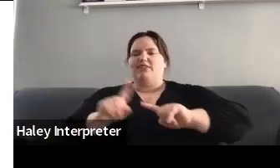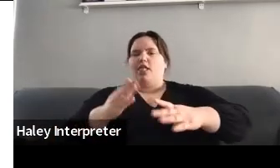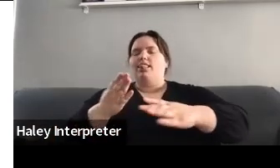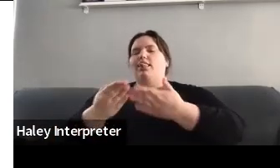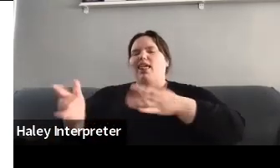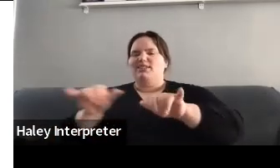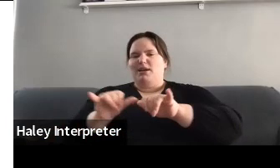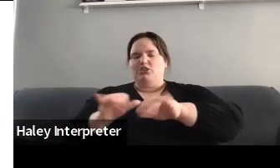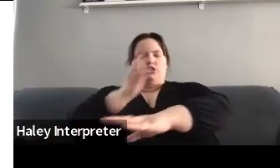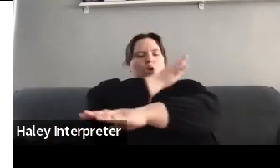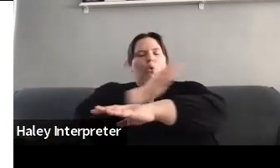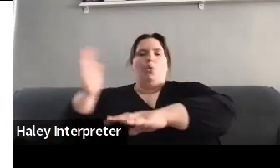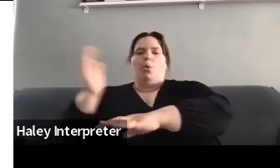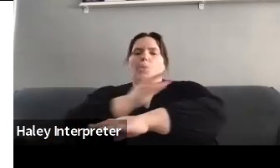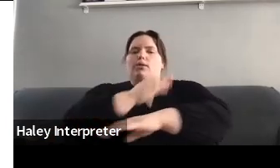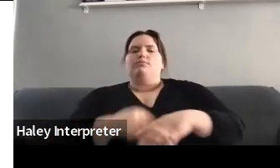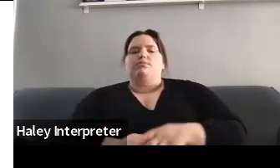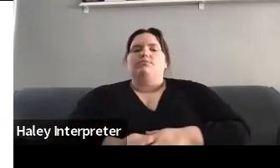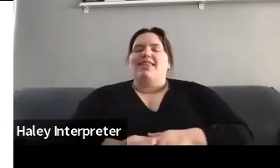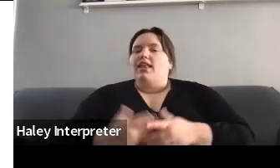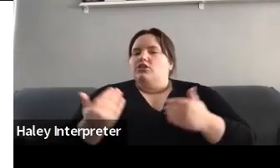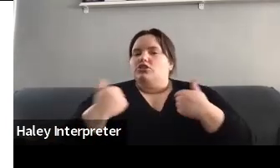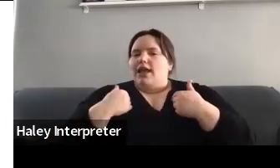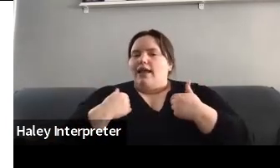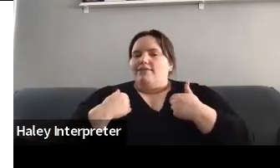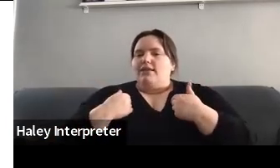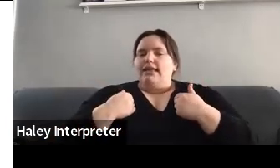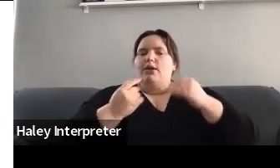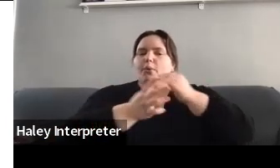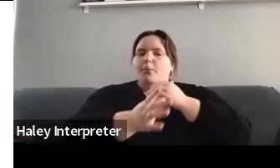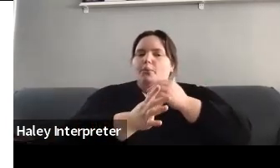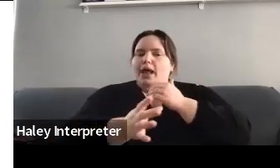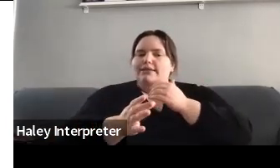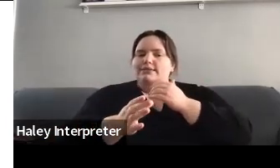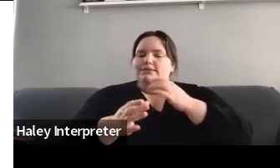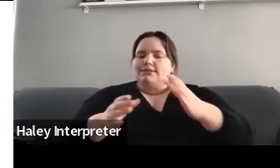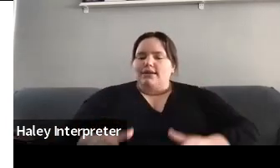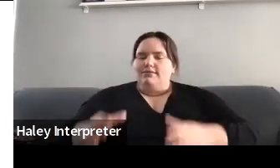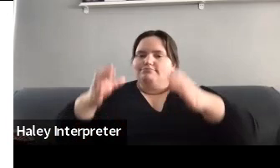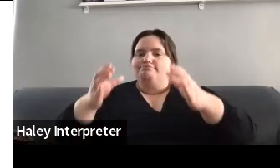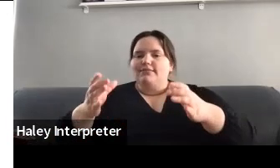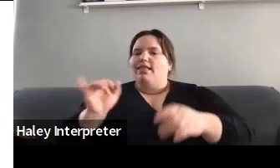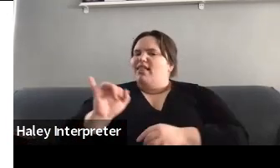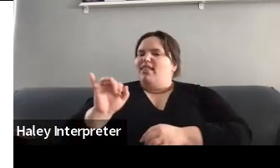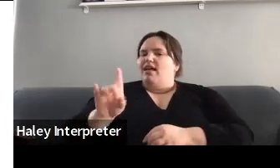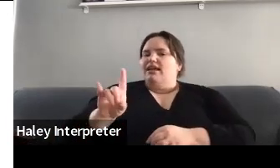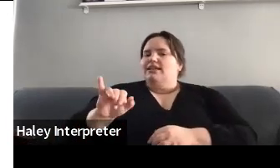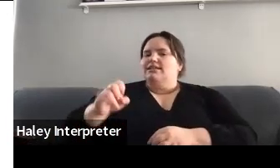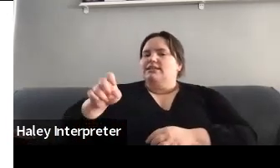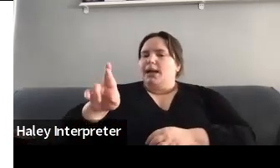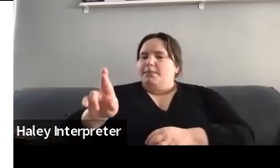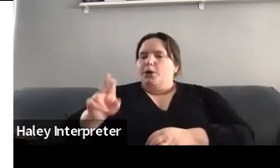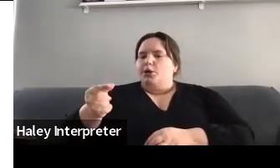then just having a waste container, maybe like the diaper genie, if you're scooping, can allow